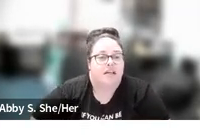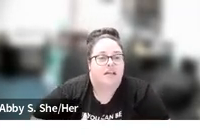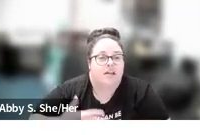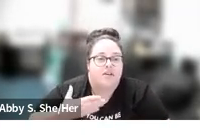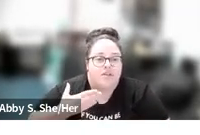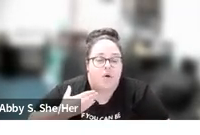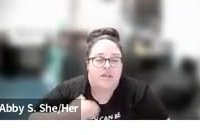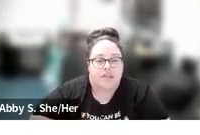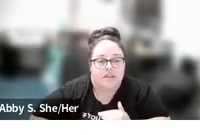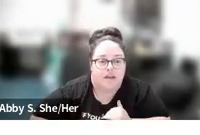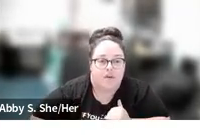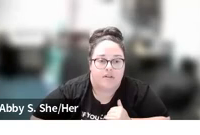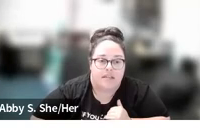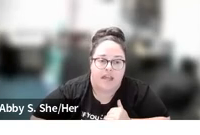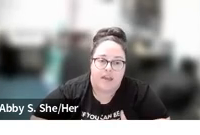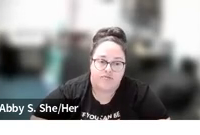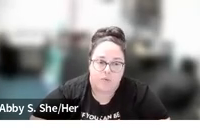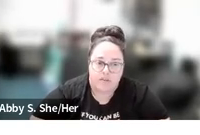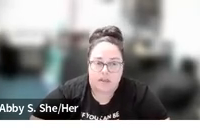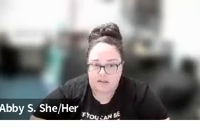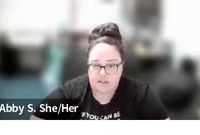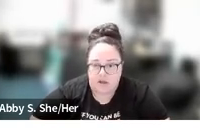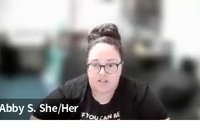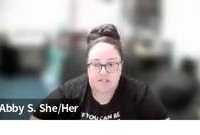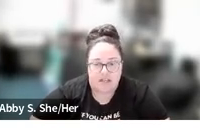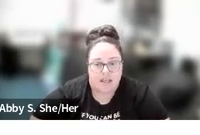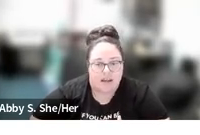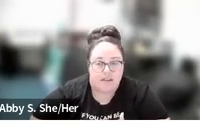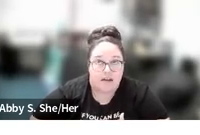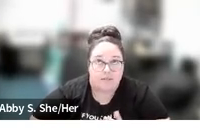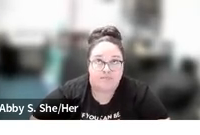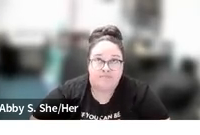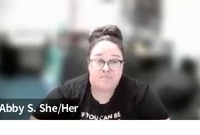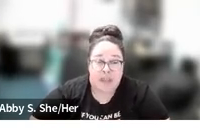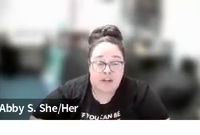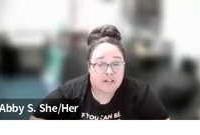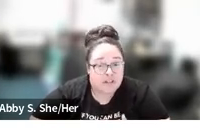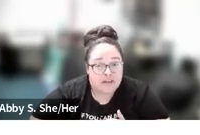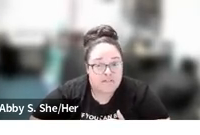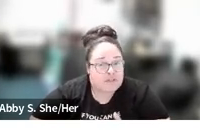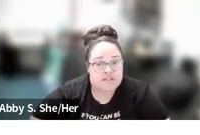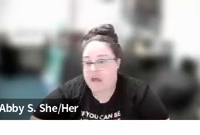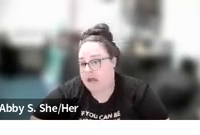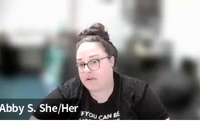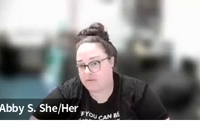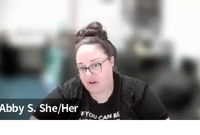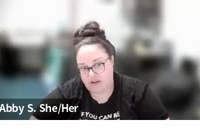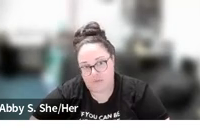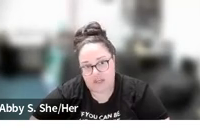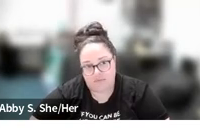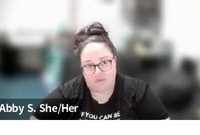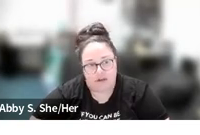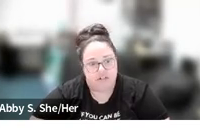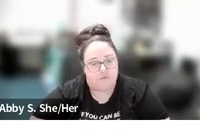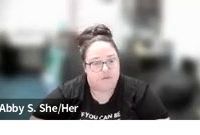And the only thing that I've noticed, like I have tried one of the Galaxy watches and the battery life was not great